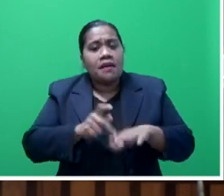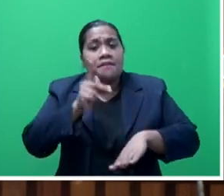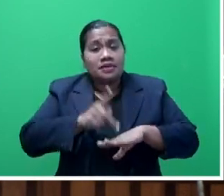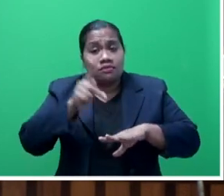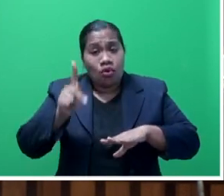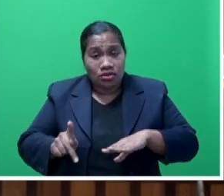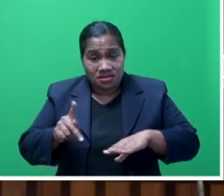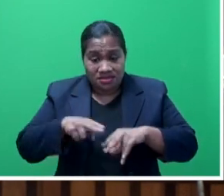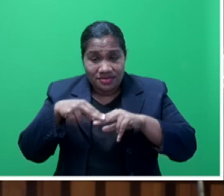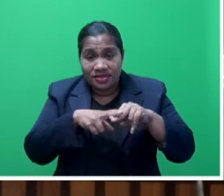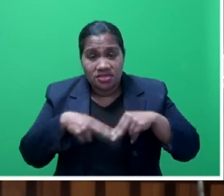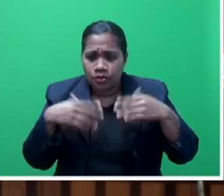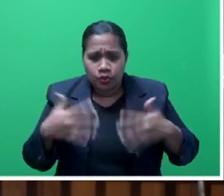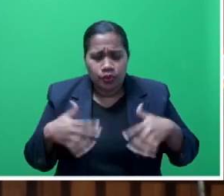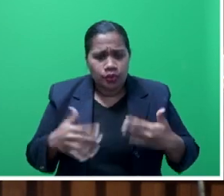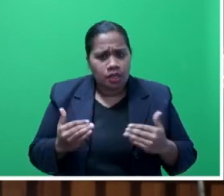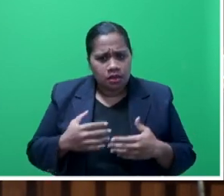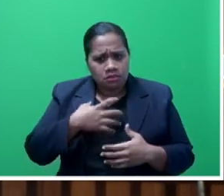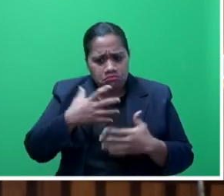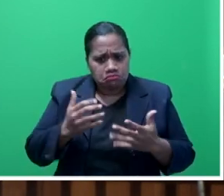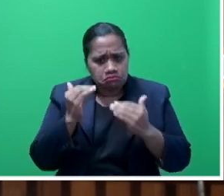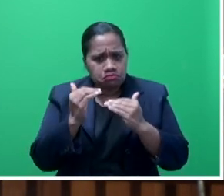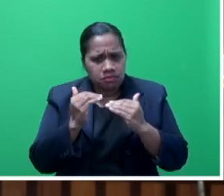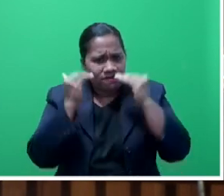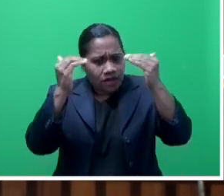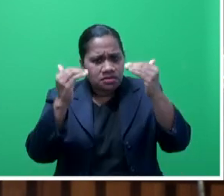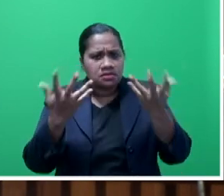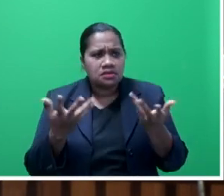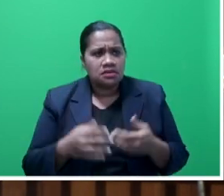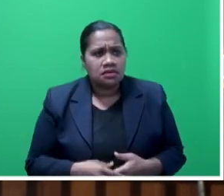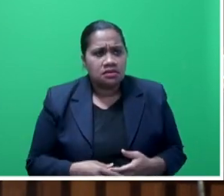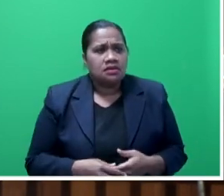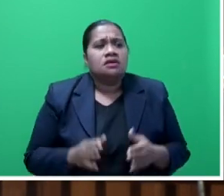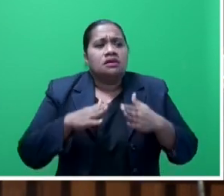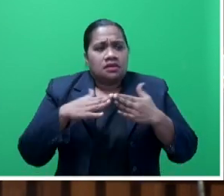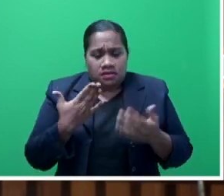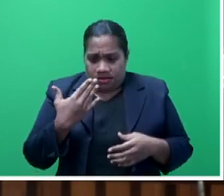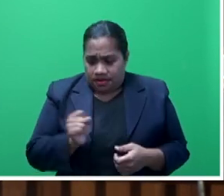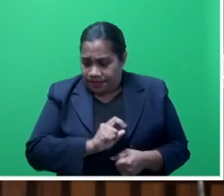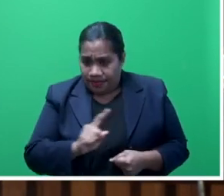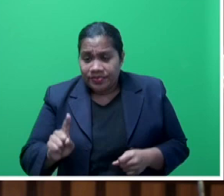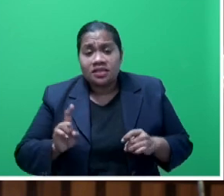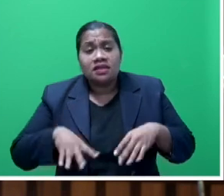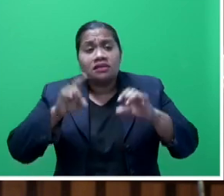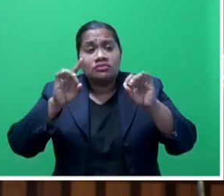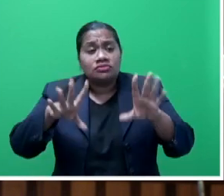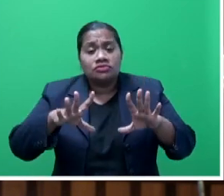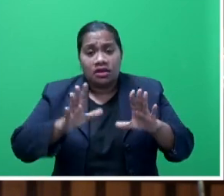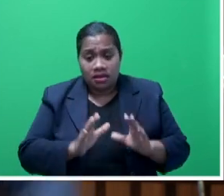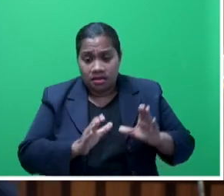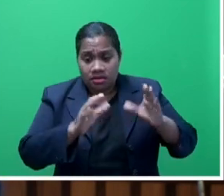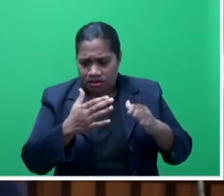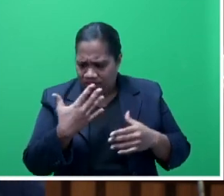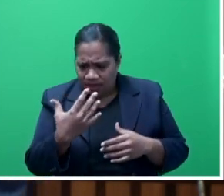In fact, I was informed that the passport system that we have, in order to be able to catch up with the technology, the Australian authorities actually had to invest furthermore.